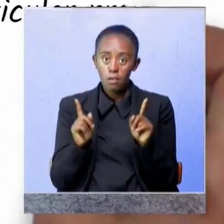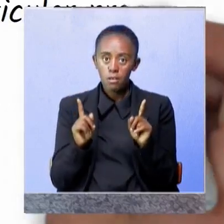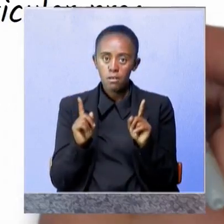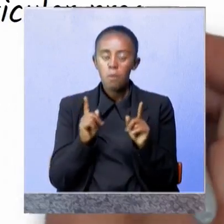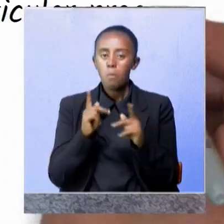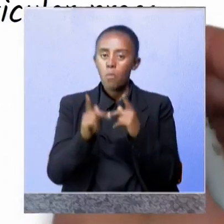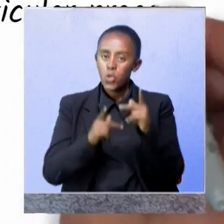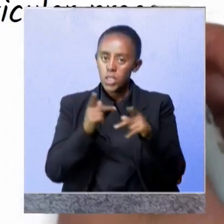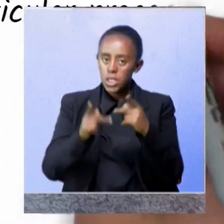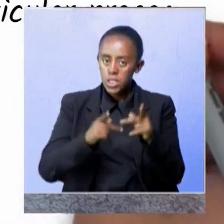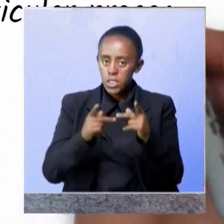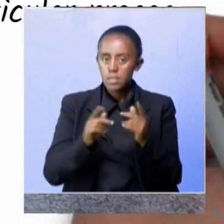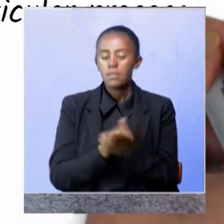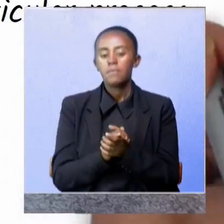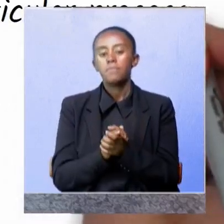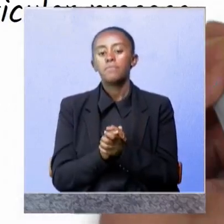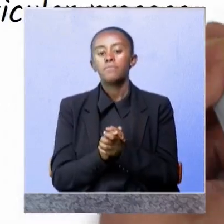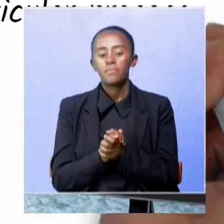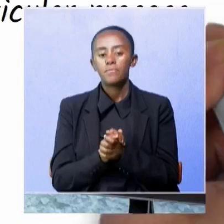process.